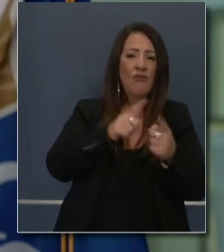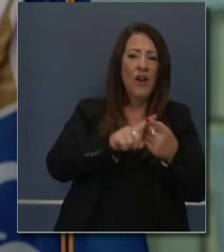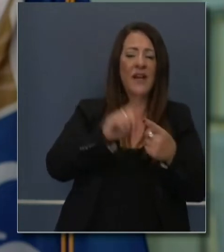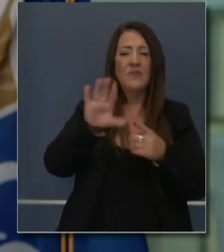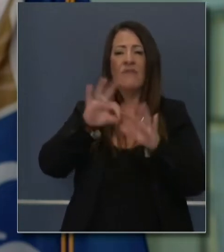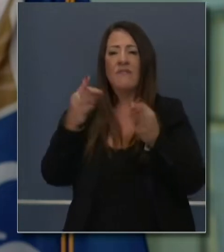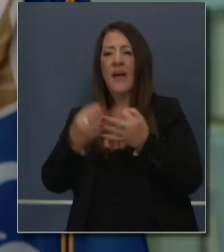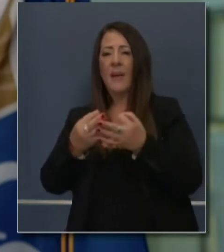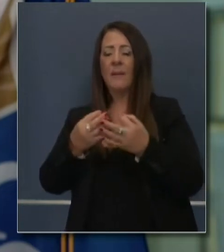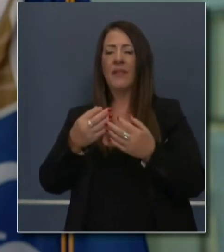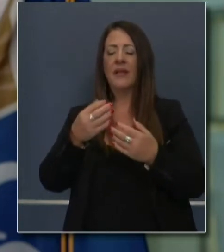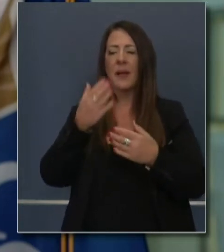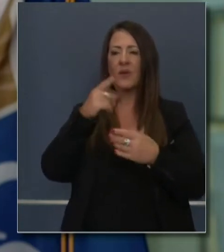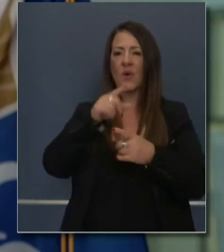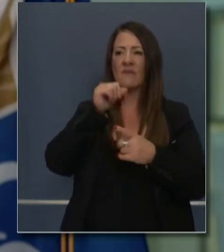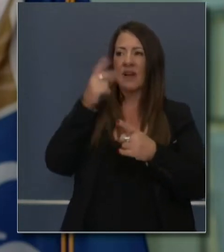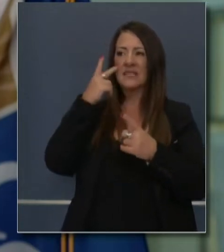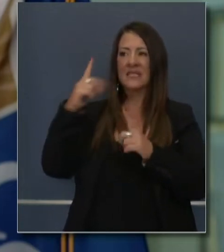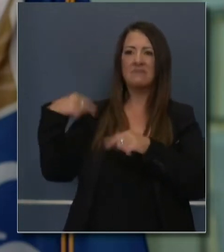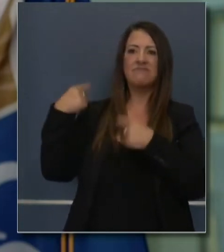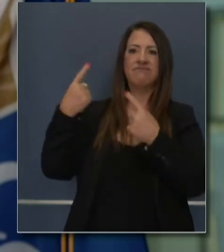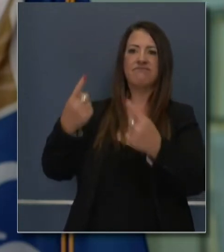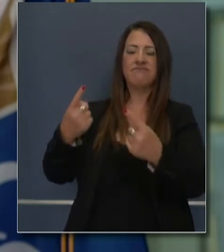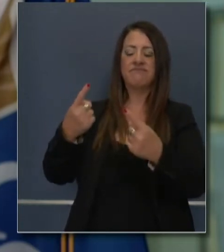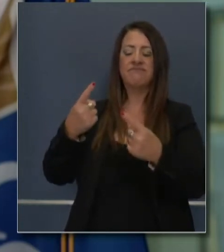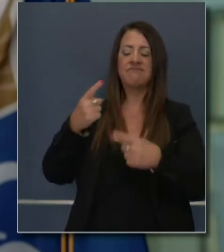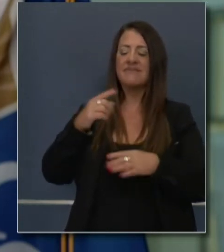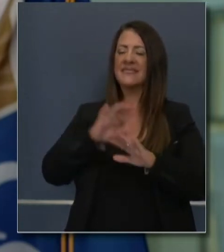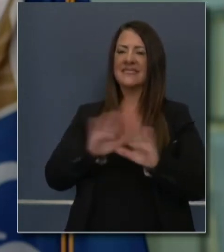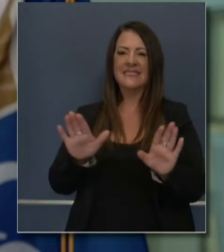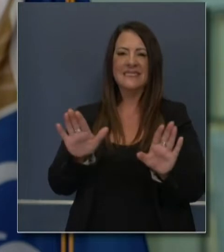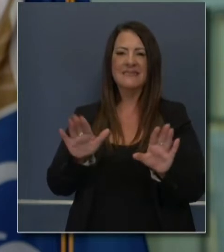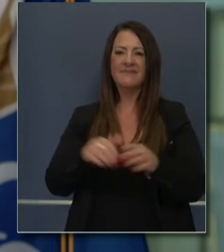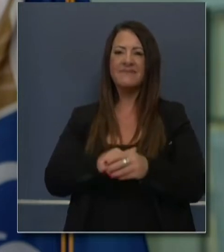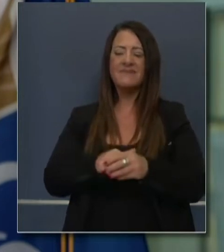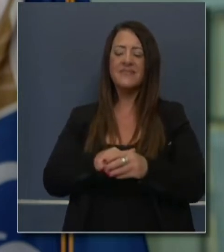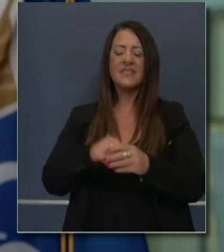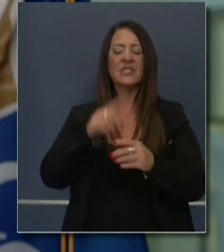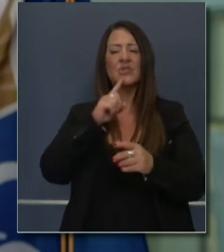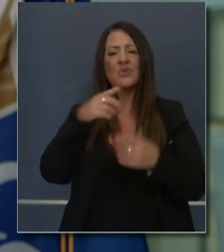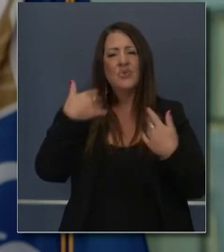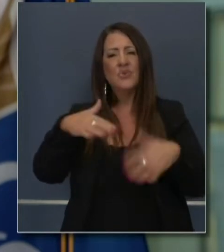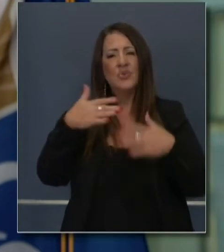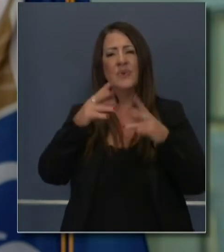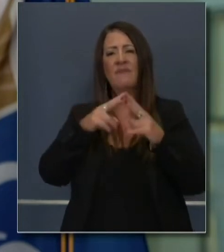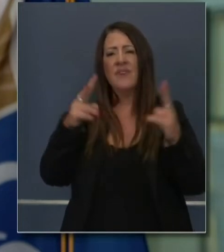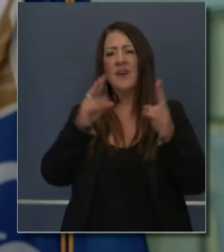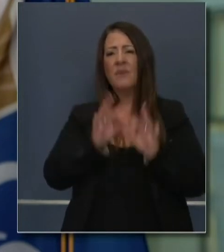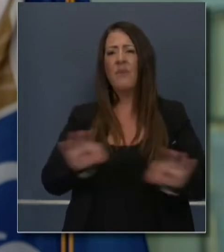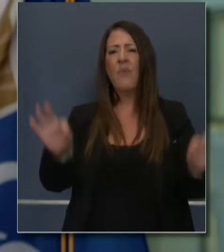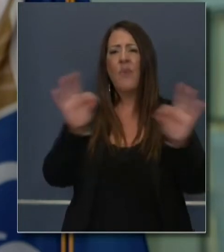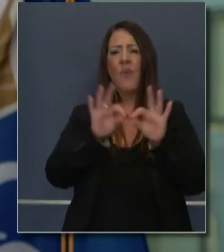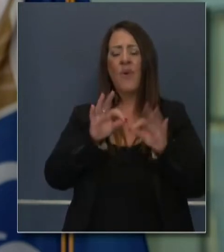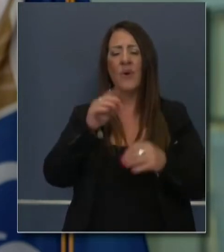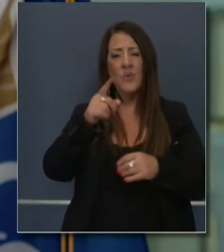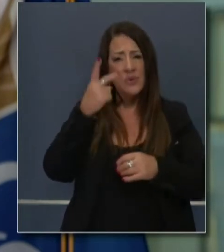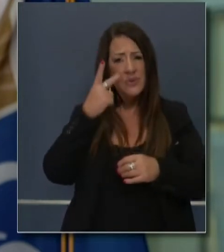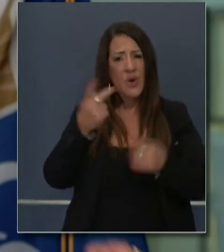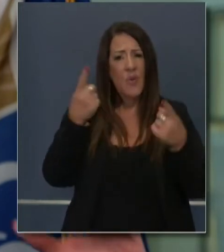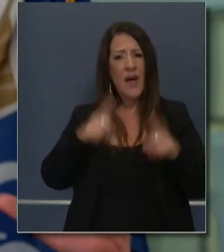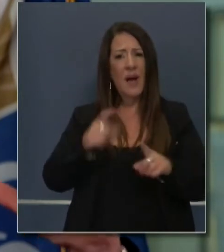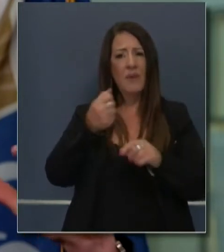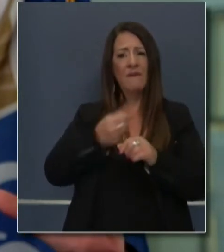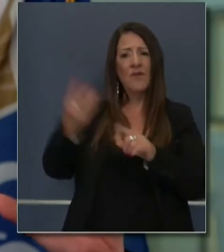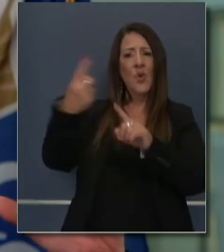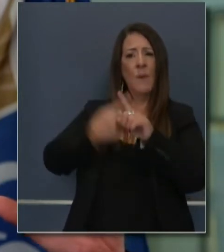family that you haven't seen or been with. This is so foundational. We saw this a few months back. We started